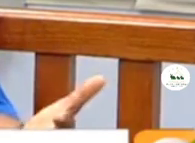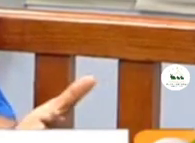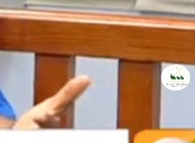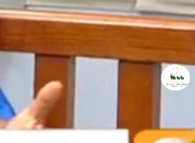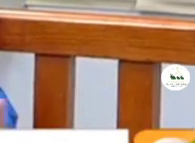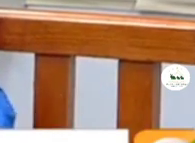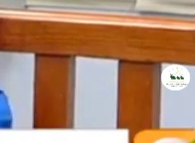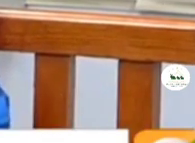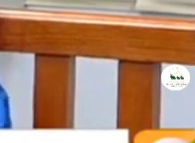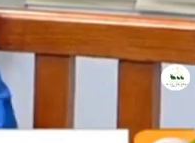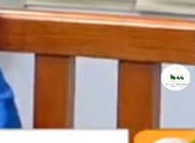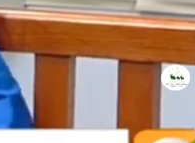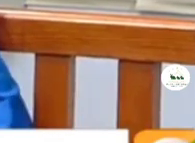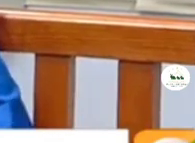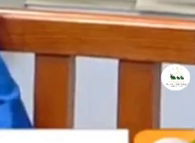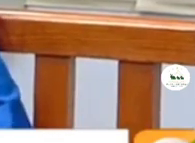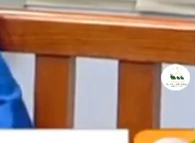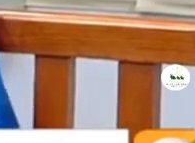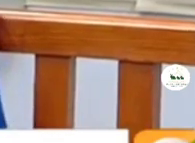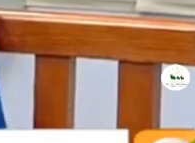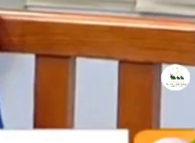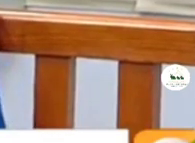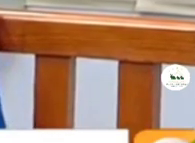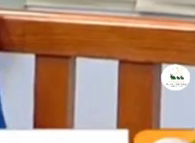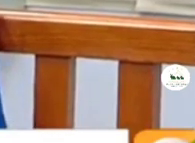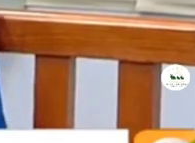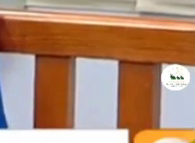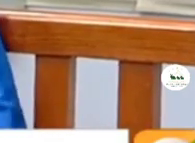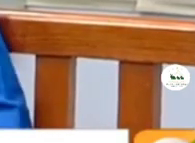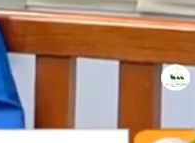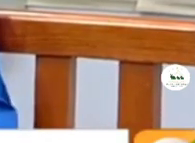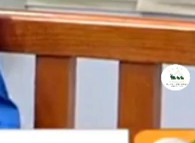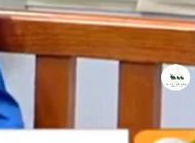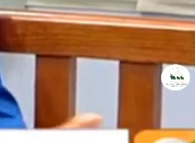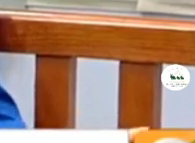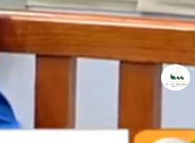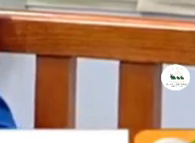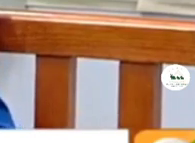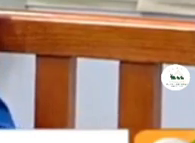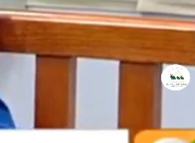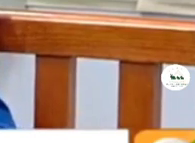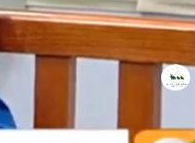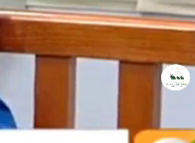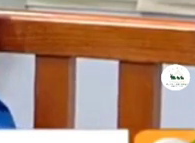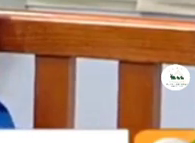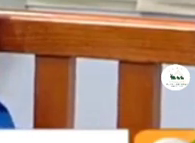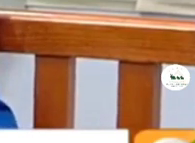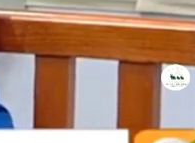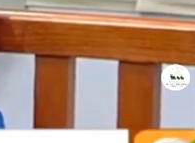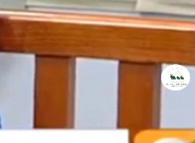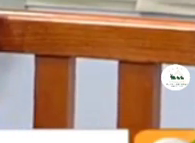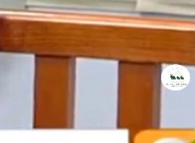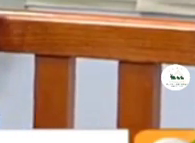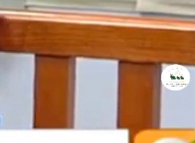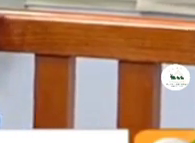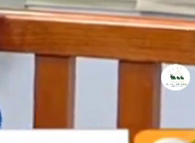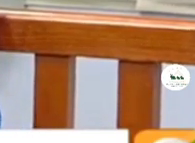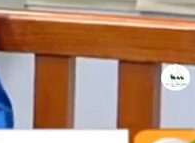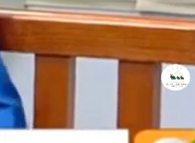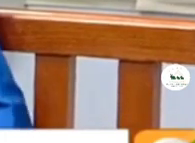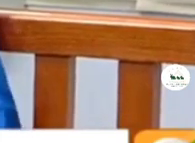to amend the Constitution so that we become a monarchy, a constitutional monarchy. Our